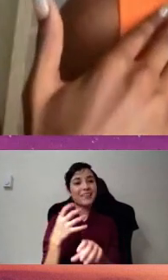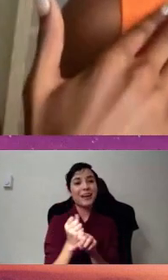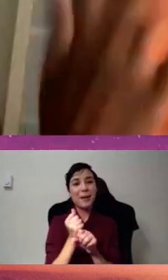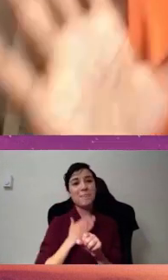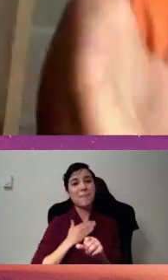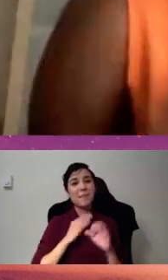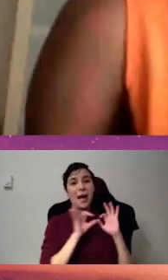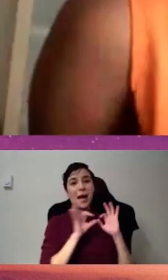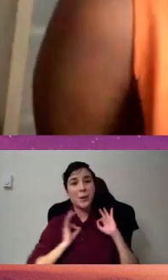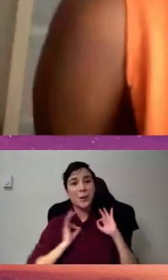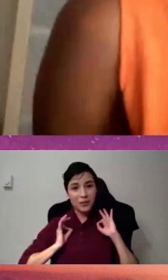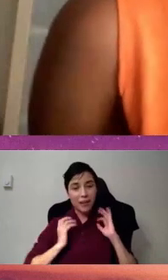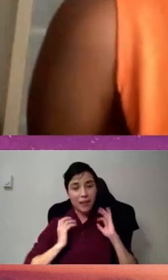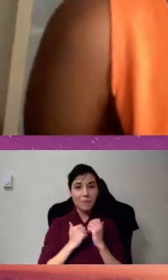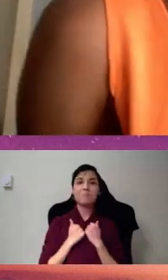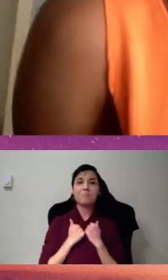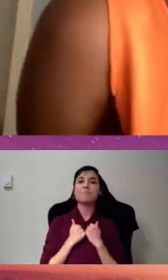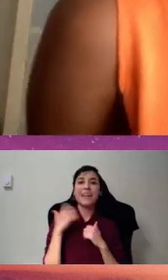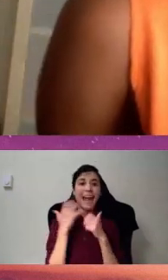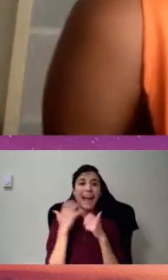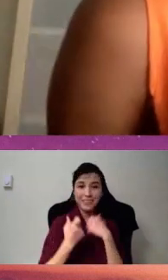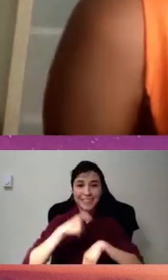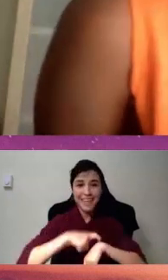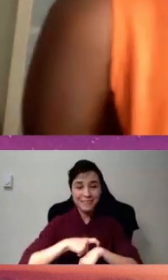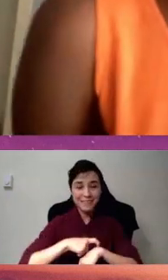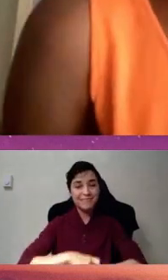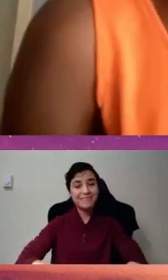wow. Okay, get me together. You're right.